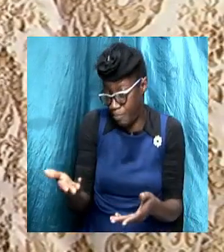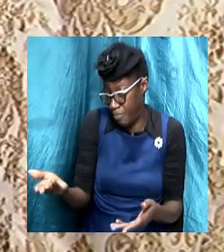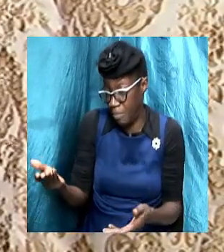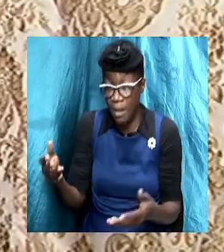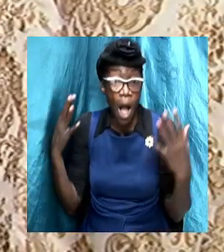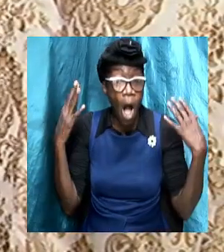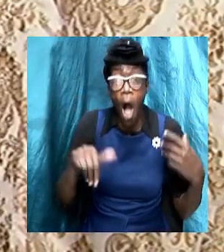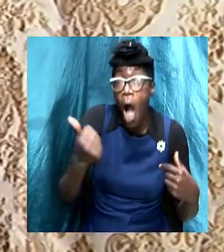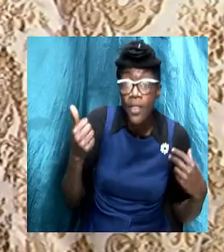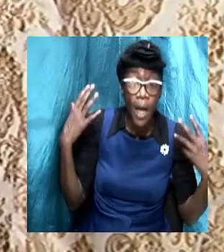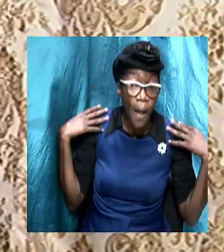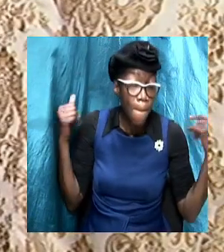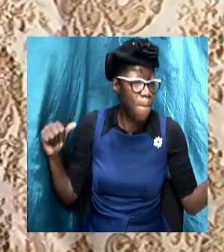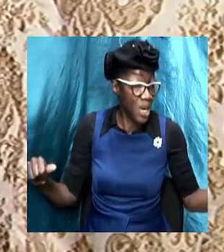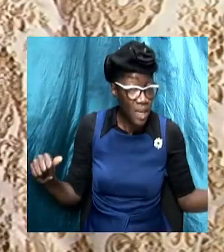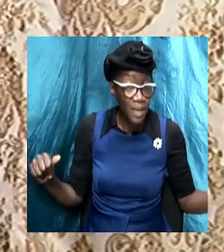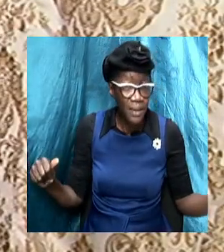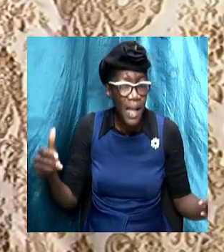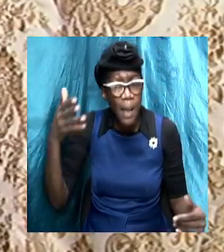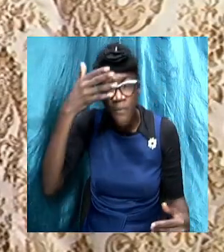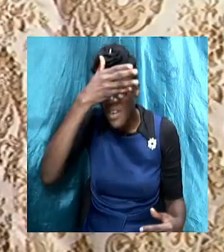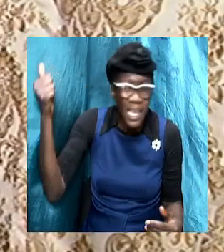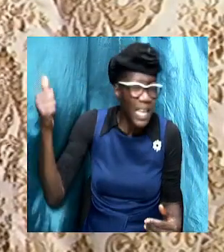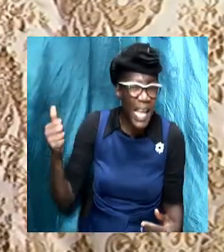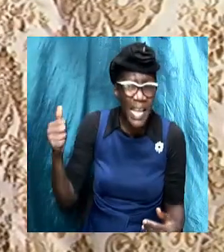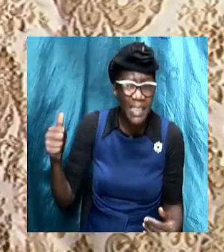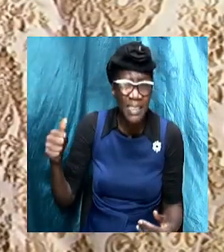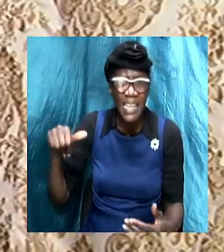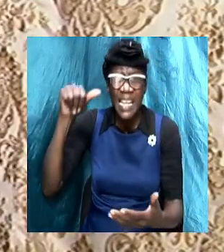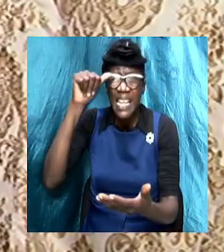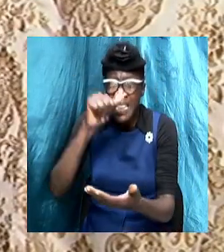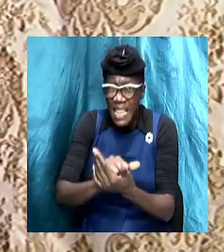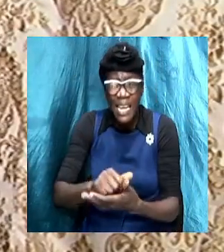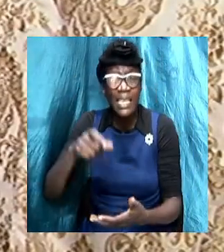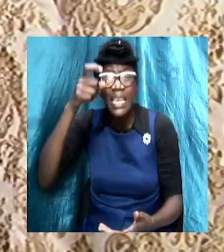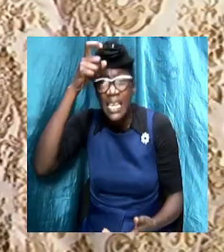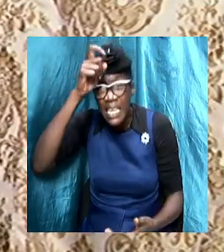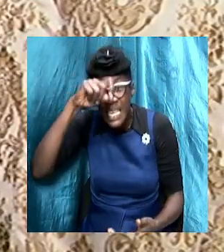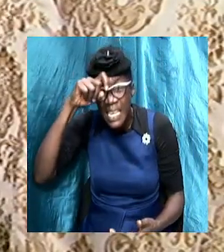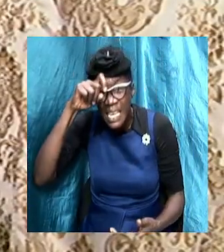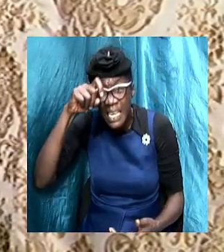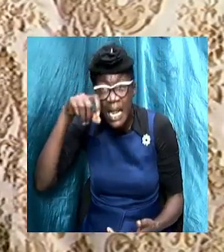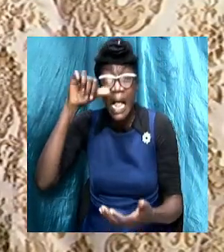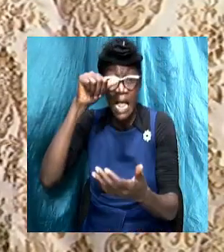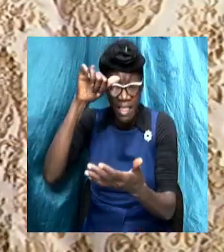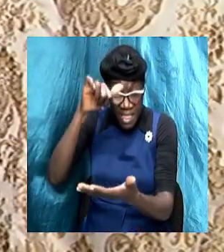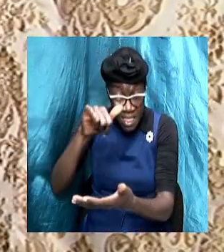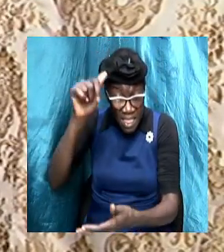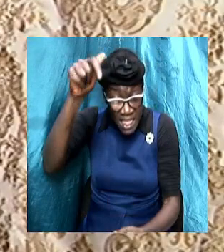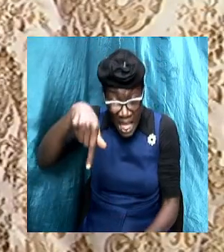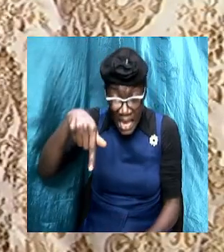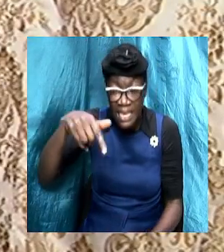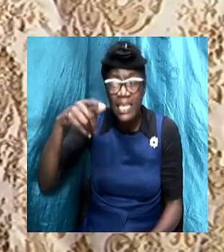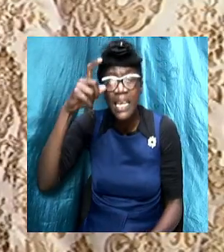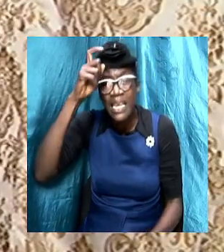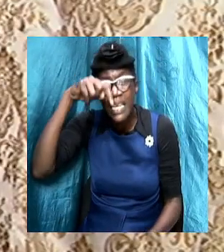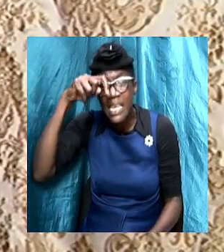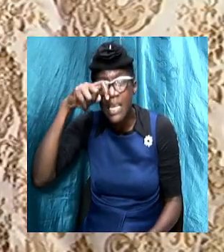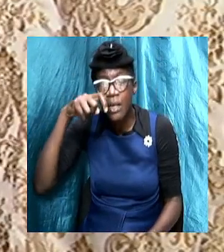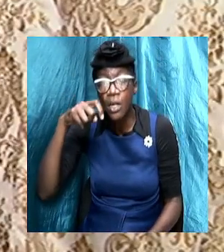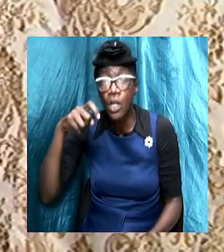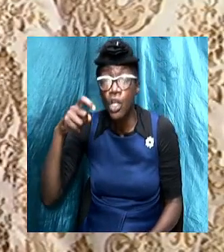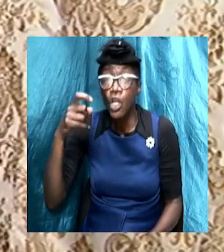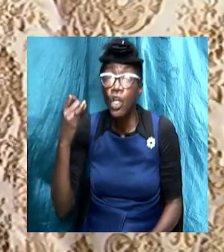it forgot who it was. And that eagle, who was supposed to be soaring the air, was on the